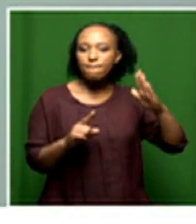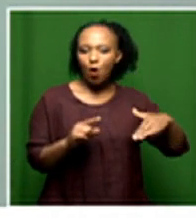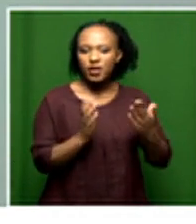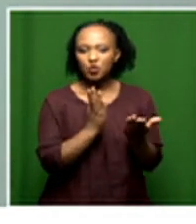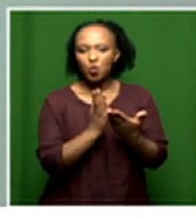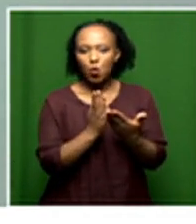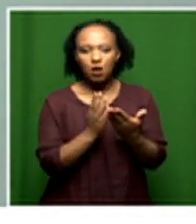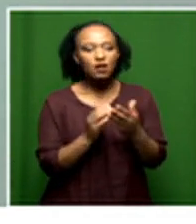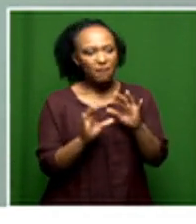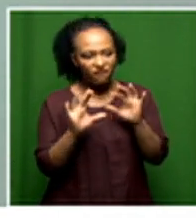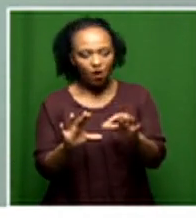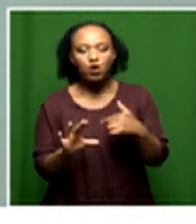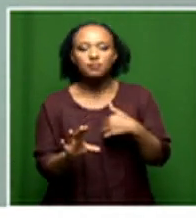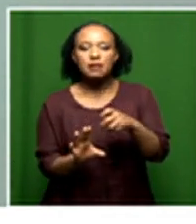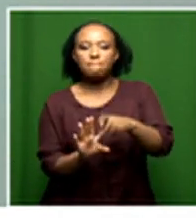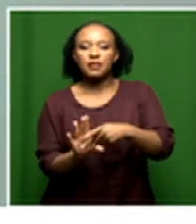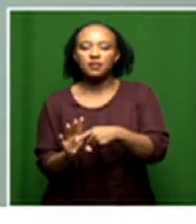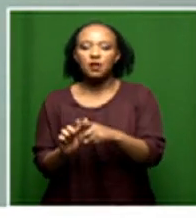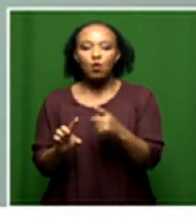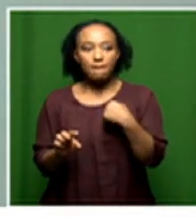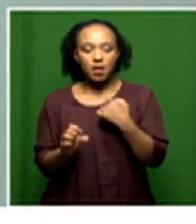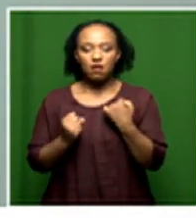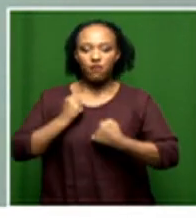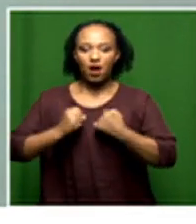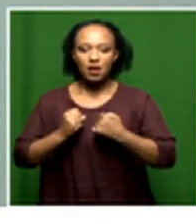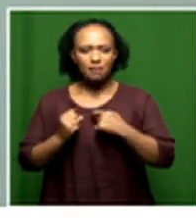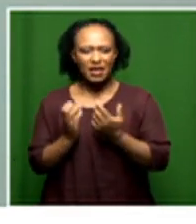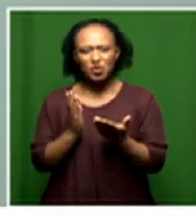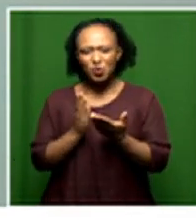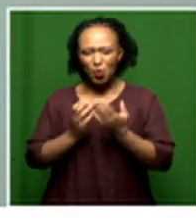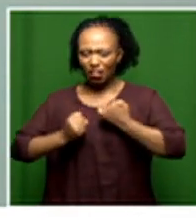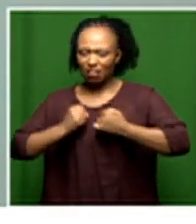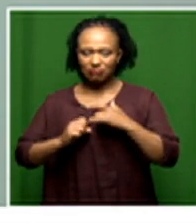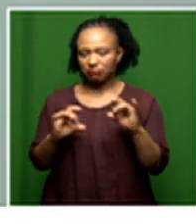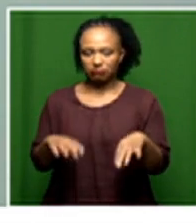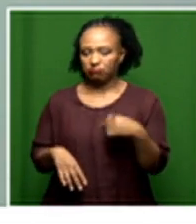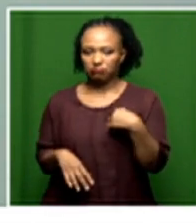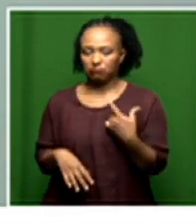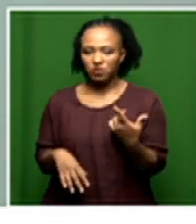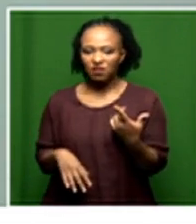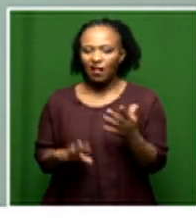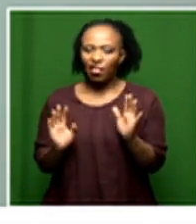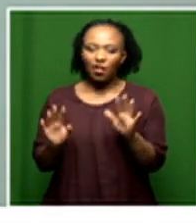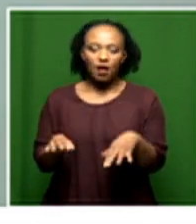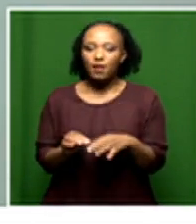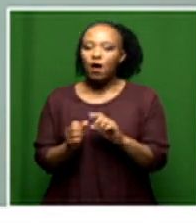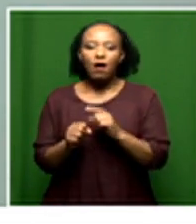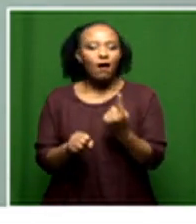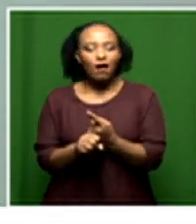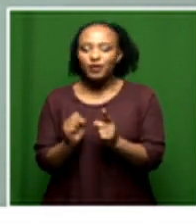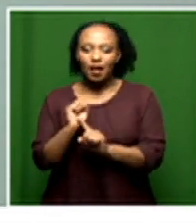sports, running being one of them. School athletics was never my forte. I usually ended almost